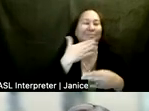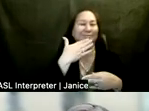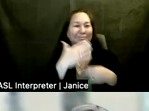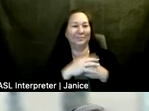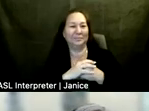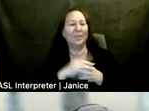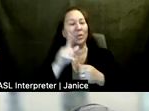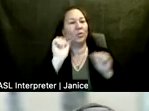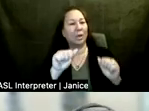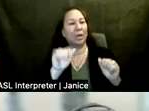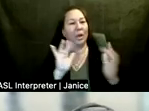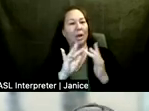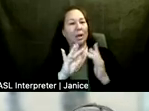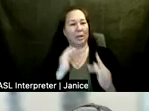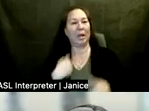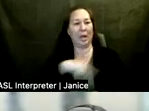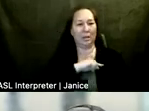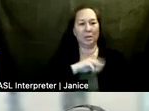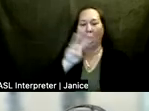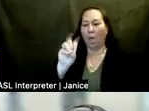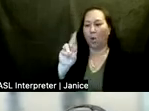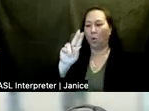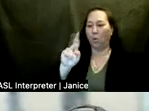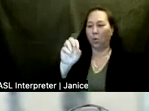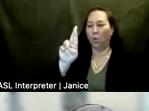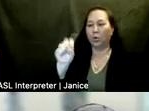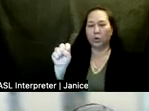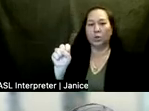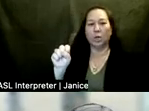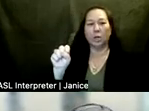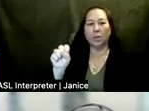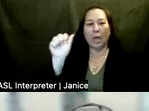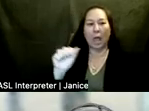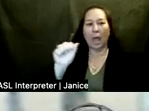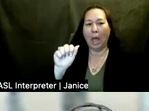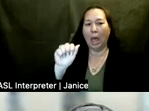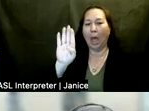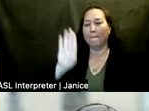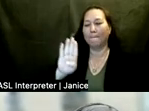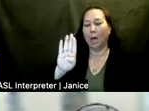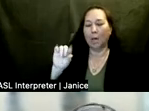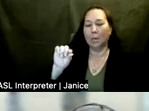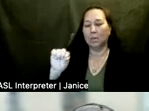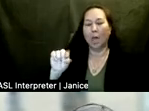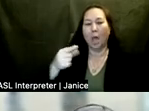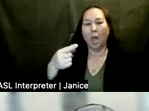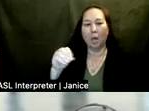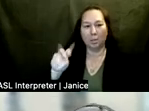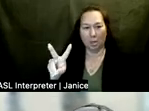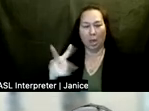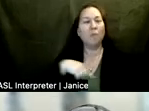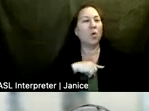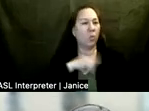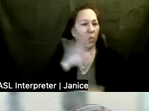Can feel free to reach out to us at workers@boston.gov. We have recorded these sessions and we've recorded them in each of